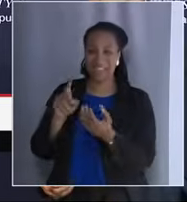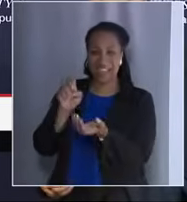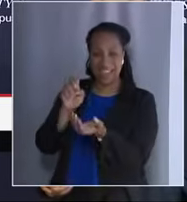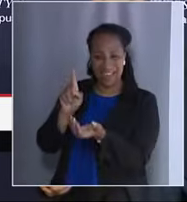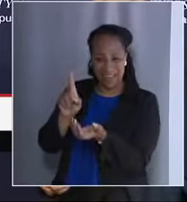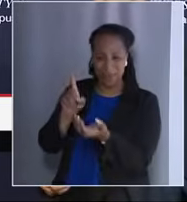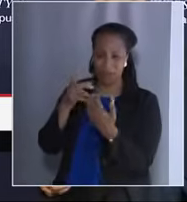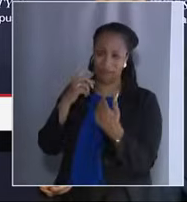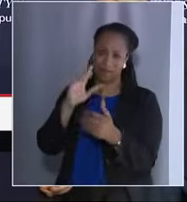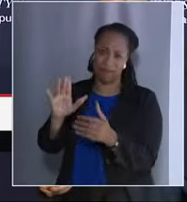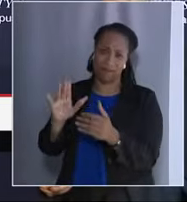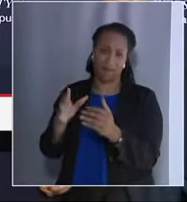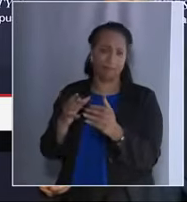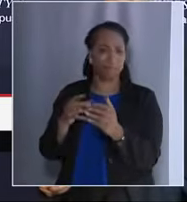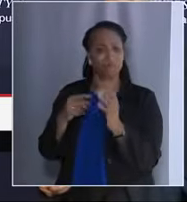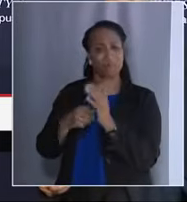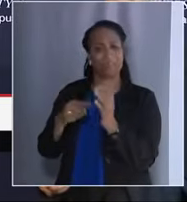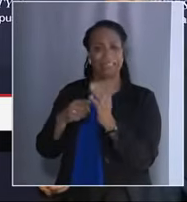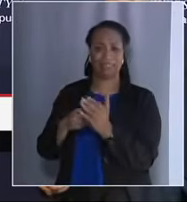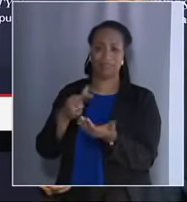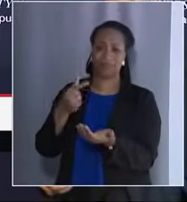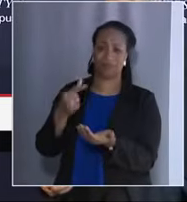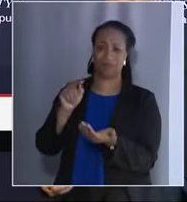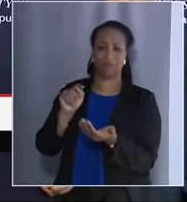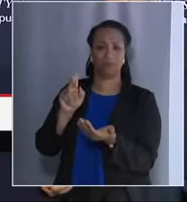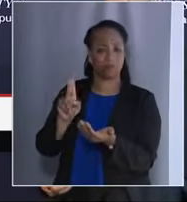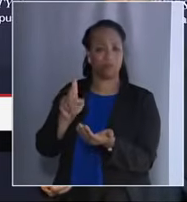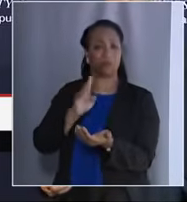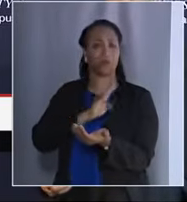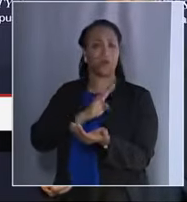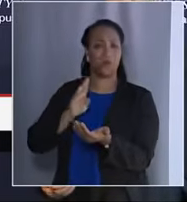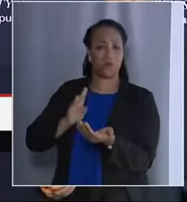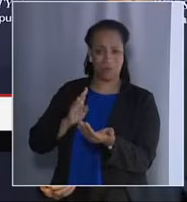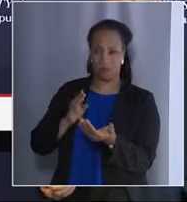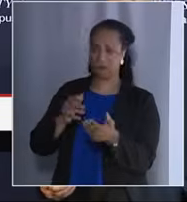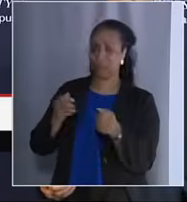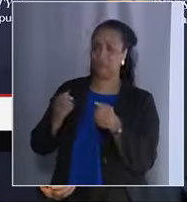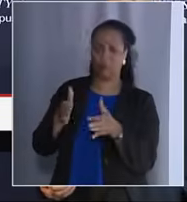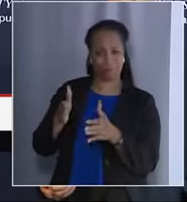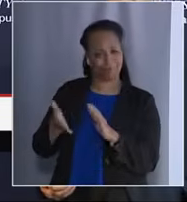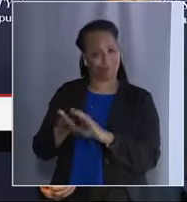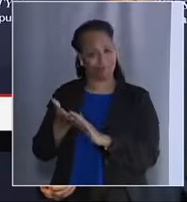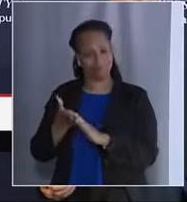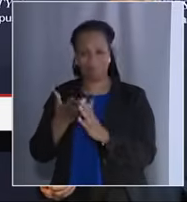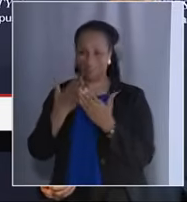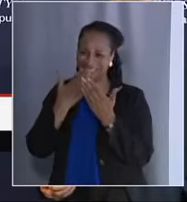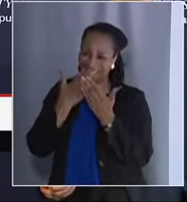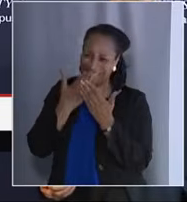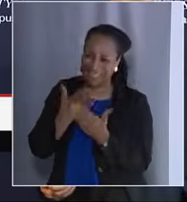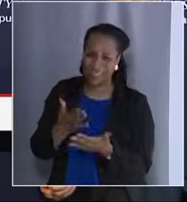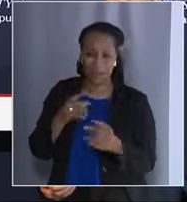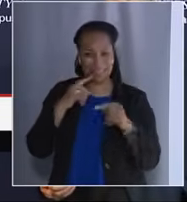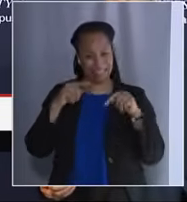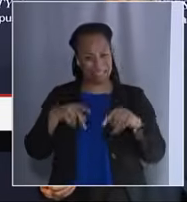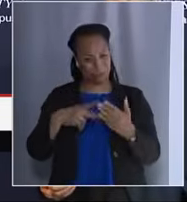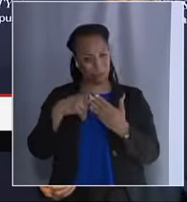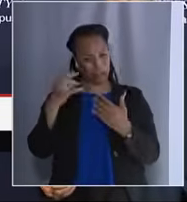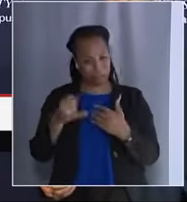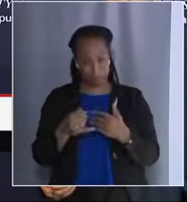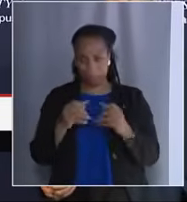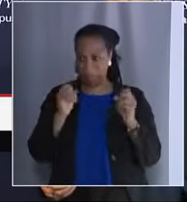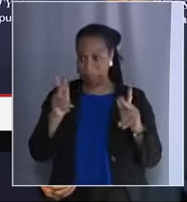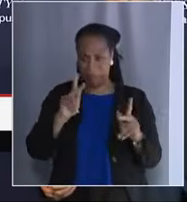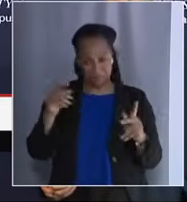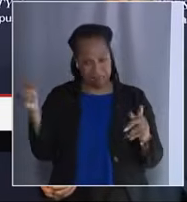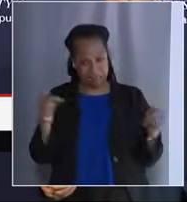directors today. It's taken a whole lot of people to get here. Our academic and